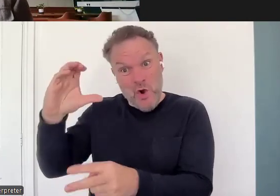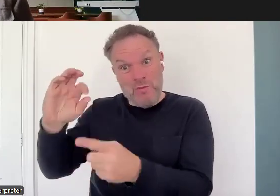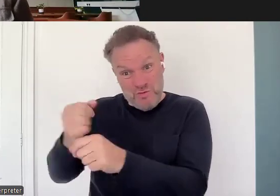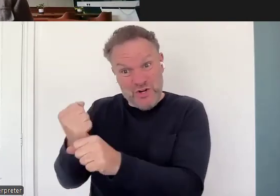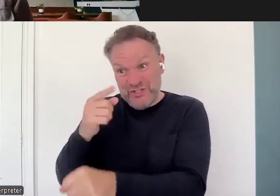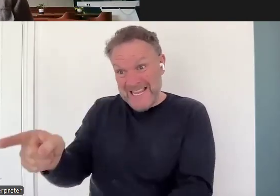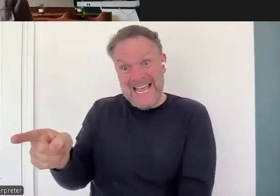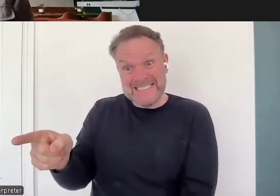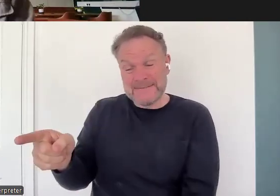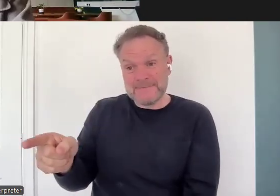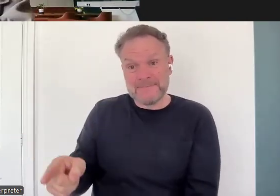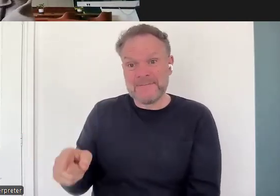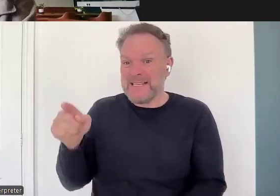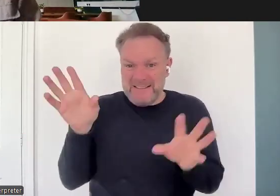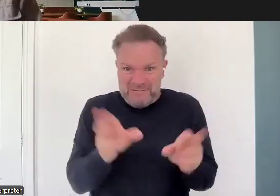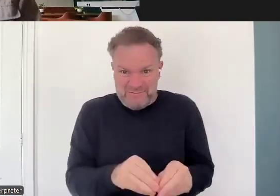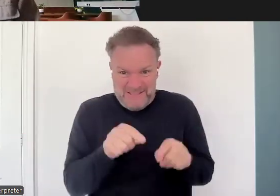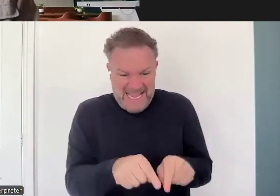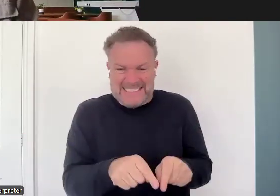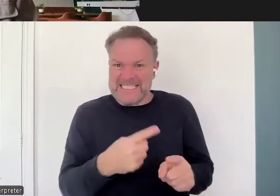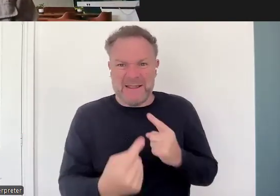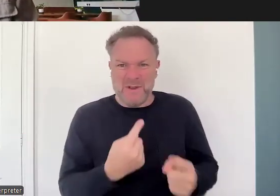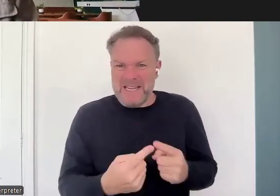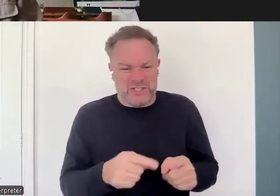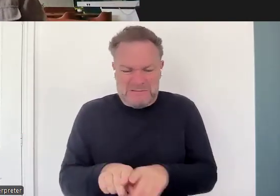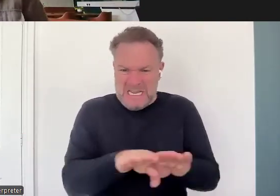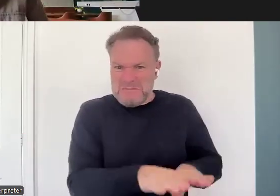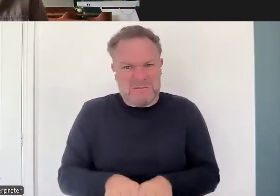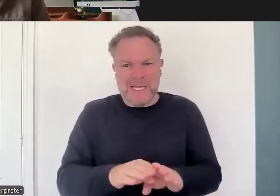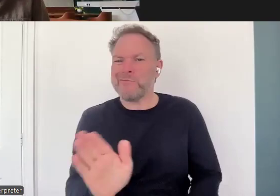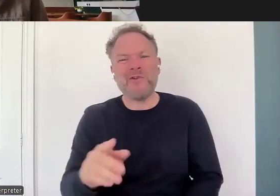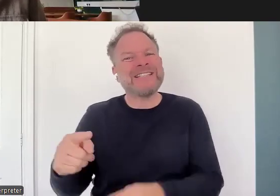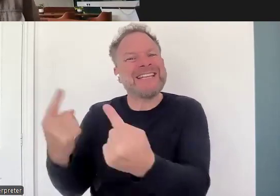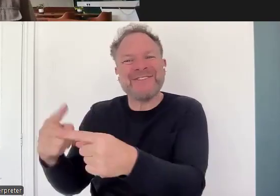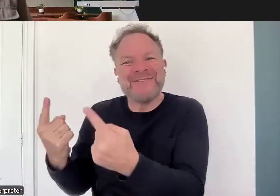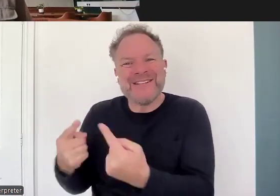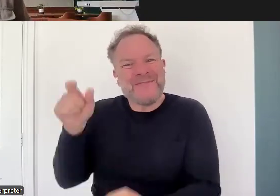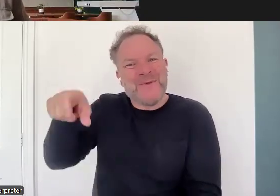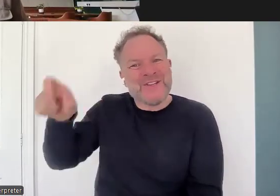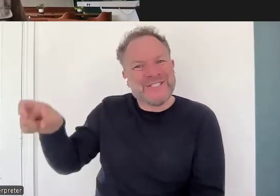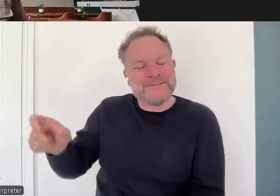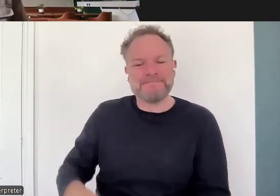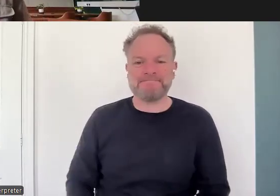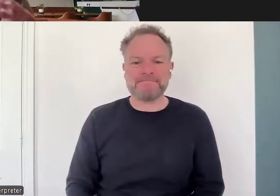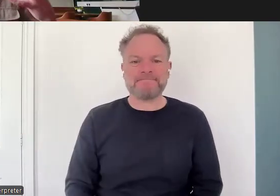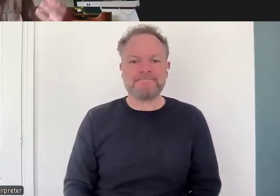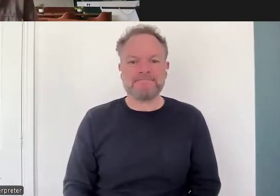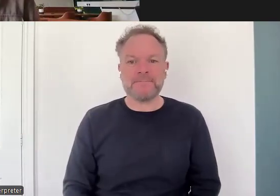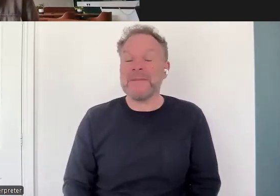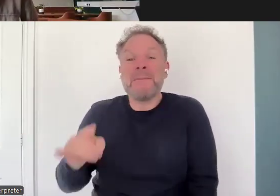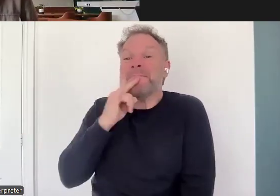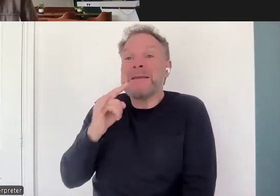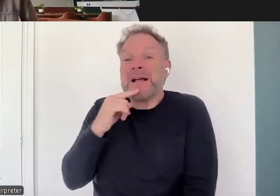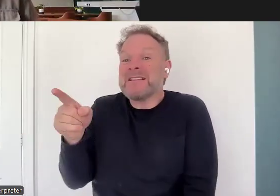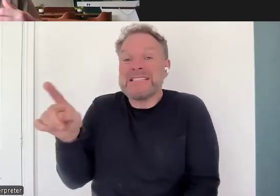down to data, treat everybody as the same, forget stories that lie behind the numbers. People are not